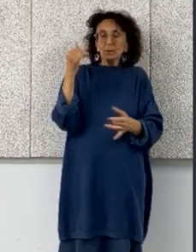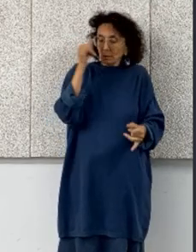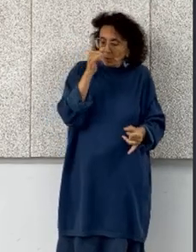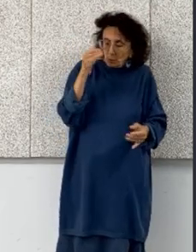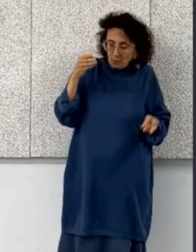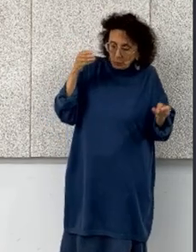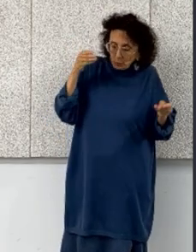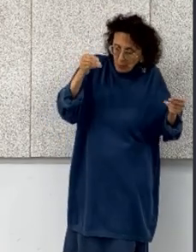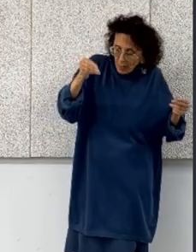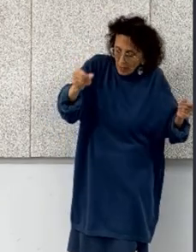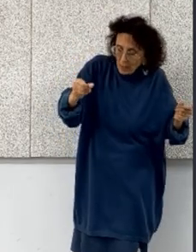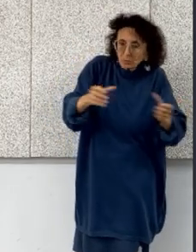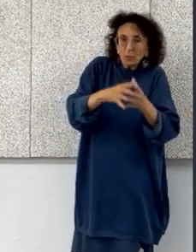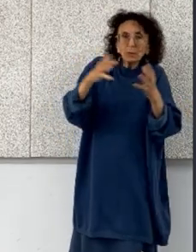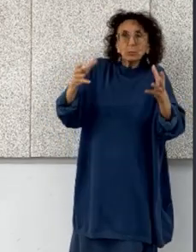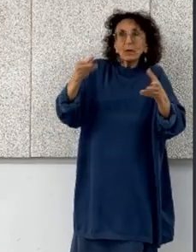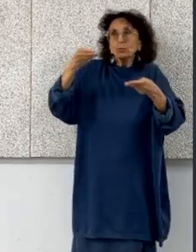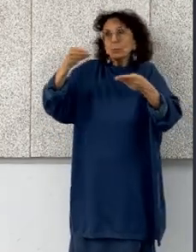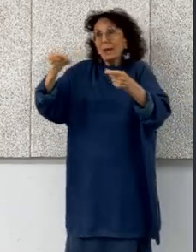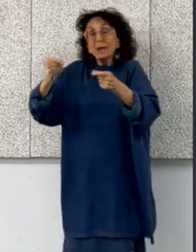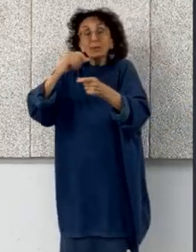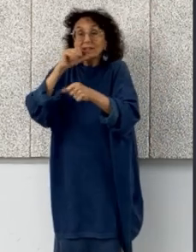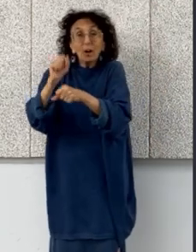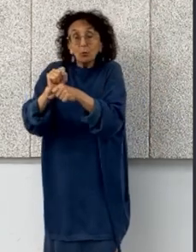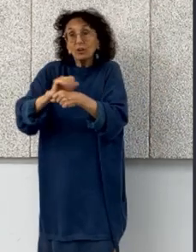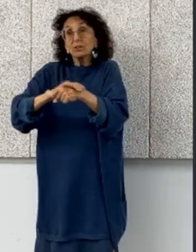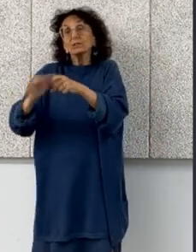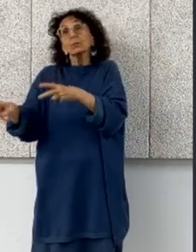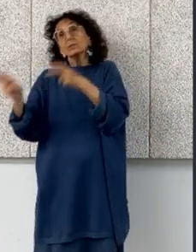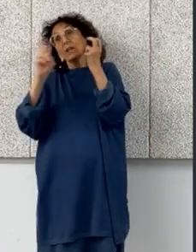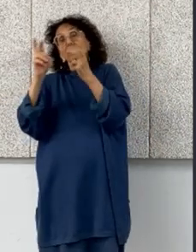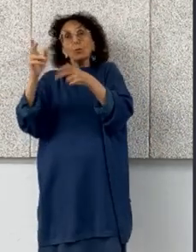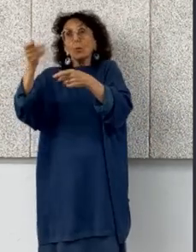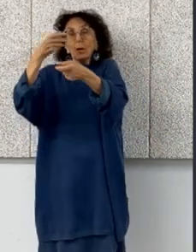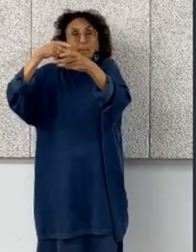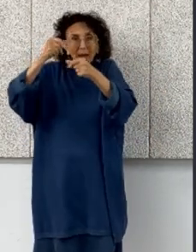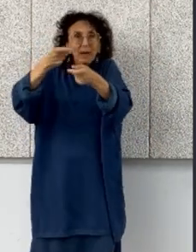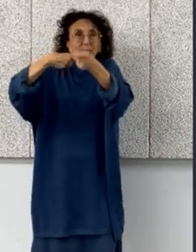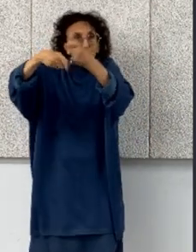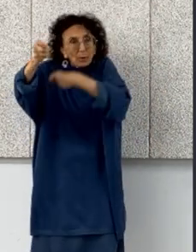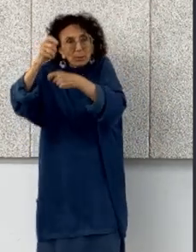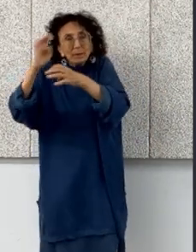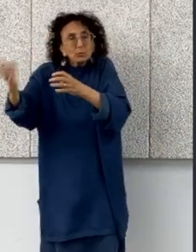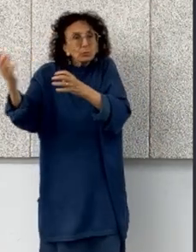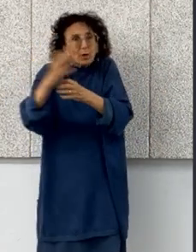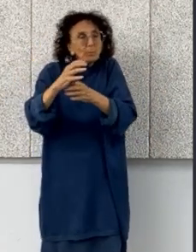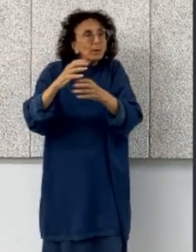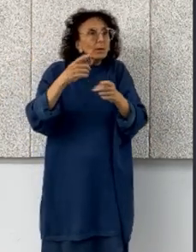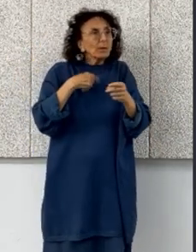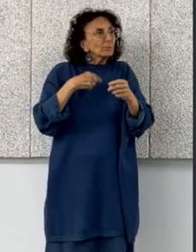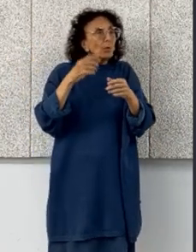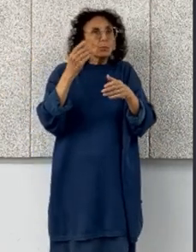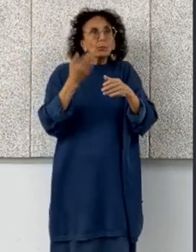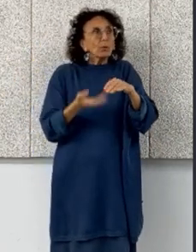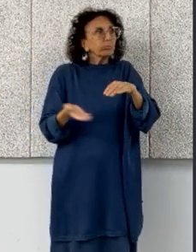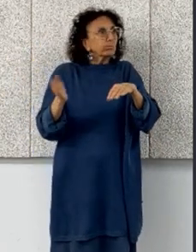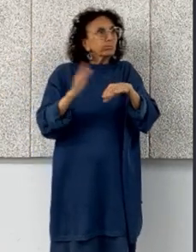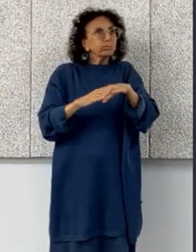because of lost time, paying people for not working, having other people come in to replace. I think that my costs increased by